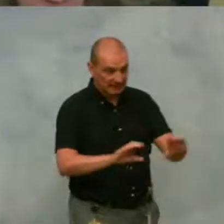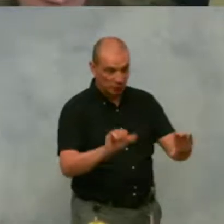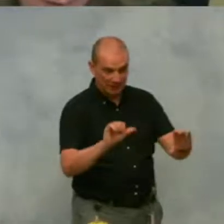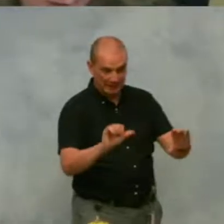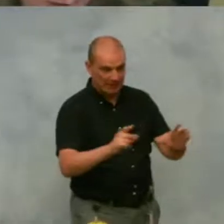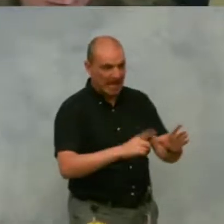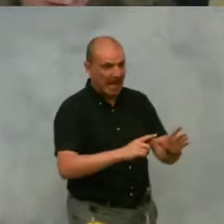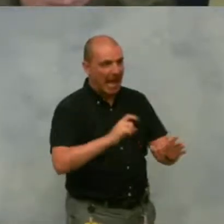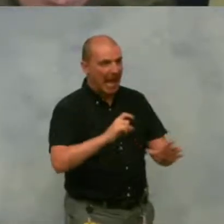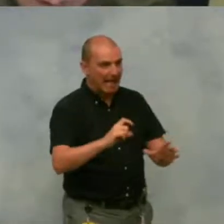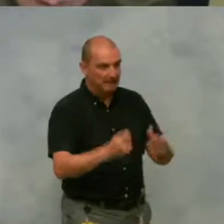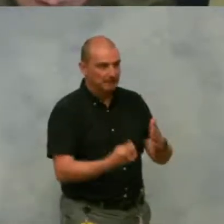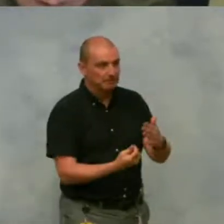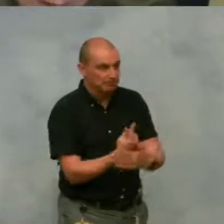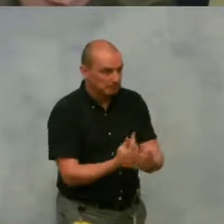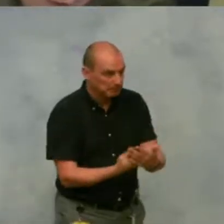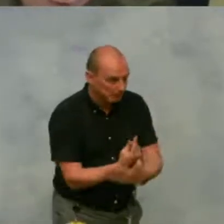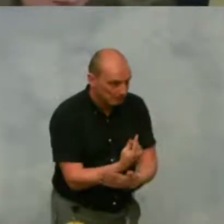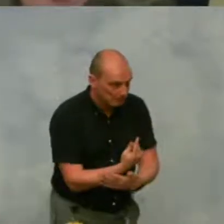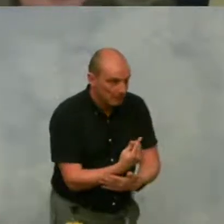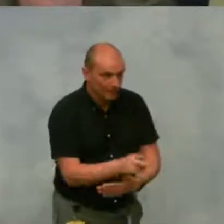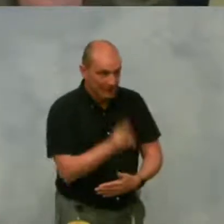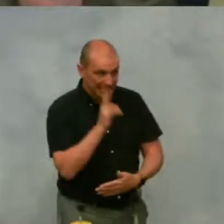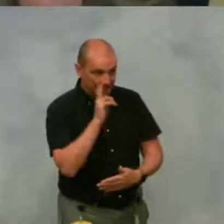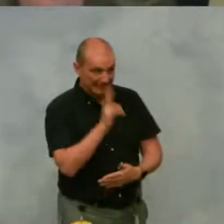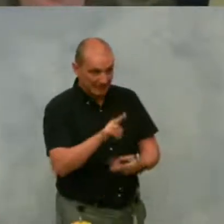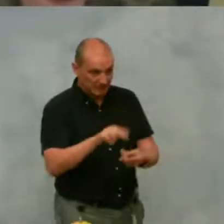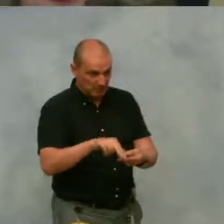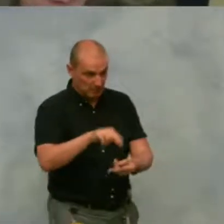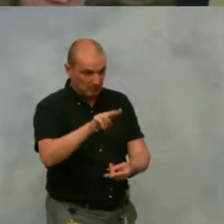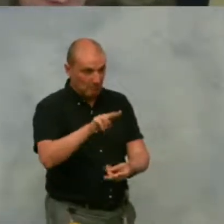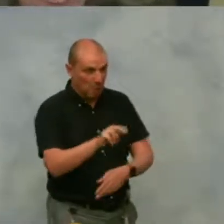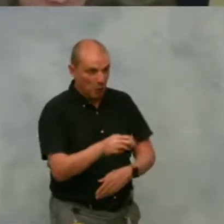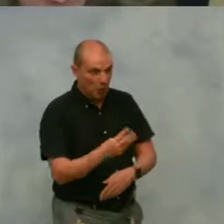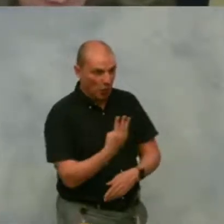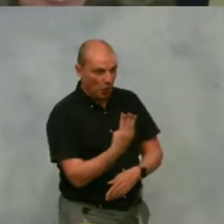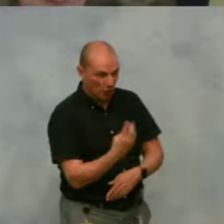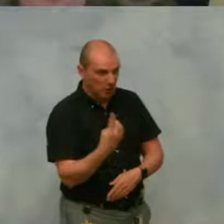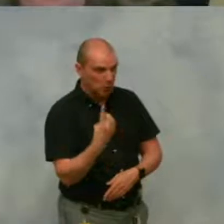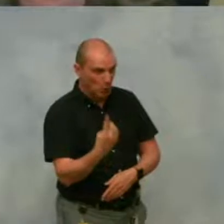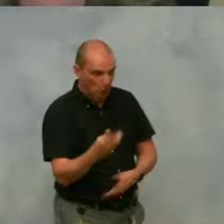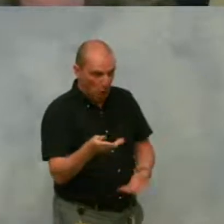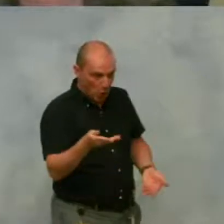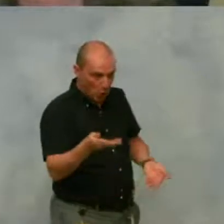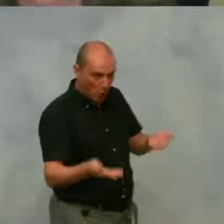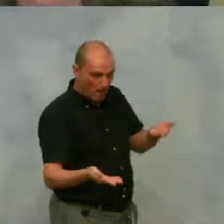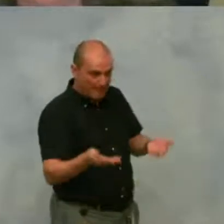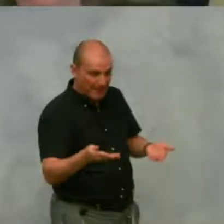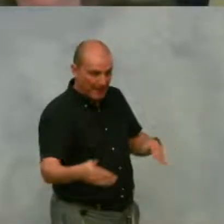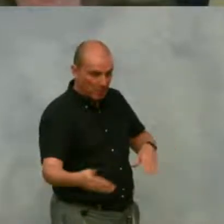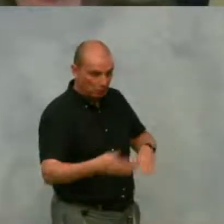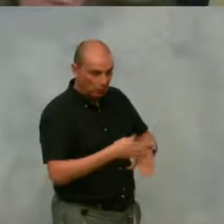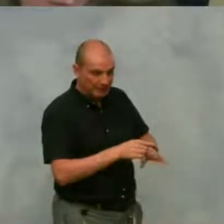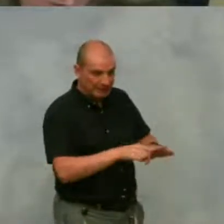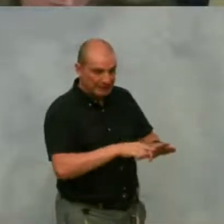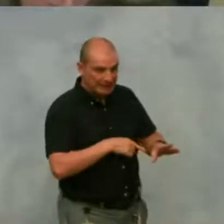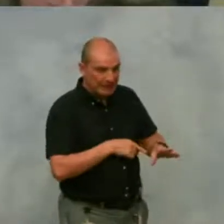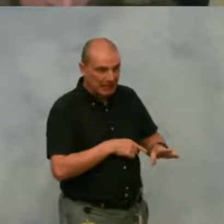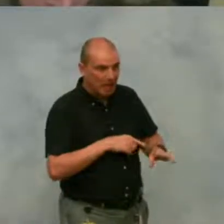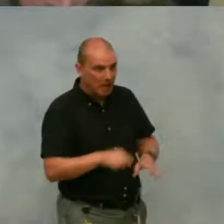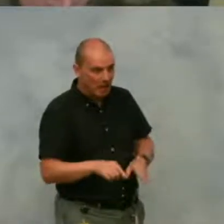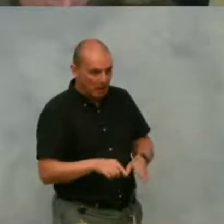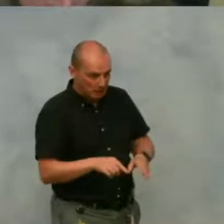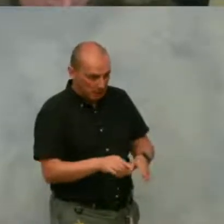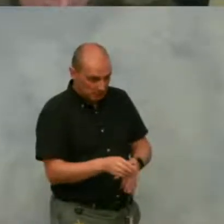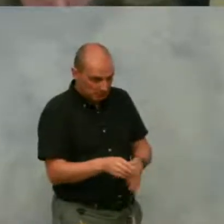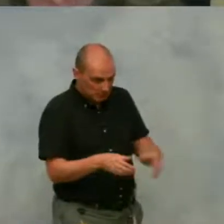incidents, and we have seen an increase over the period, up 31 in comparison with the same period last year, mainly in the minor category,